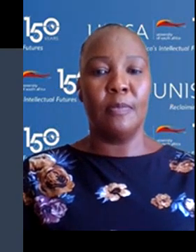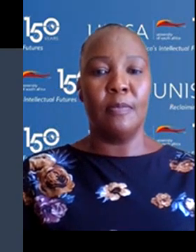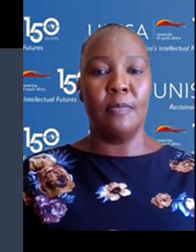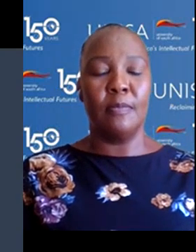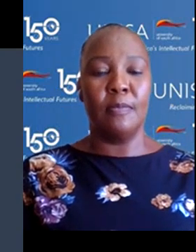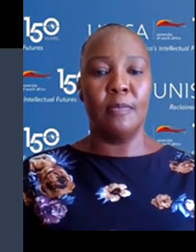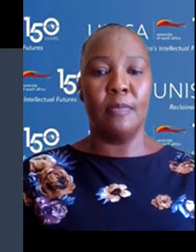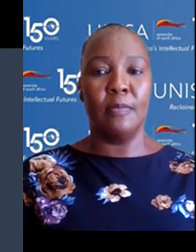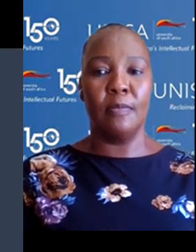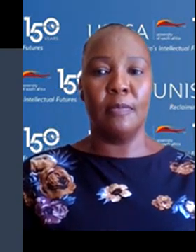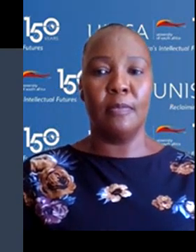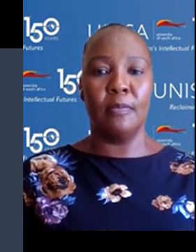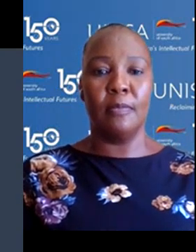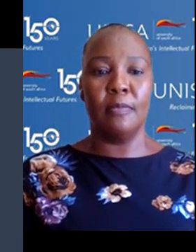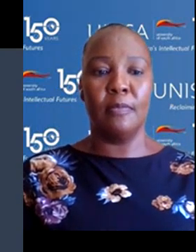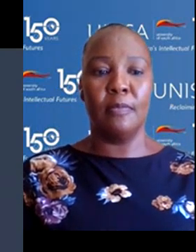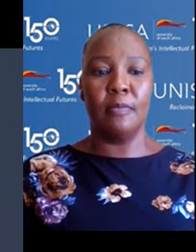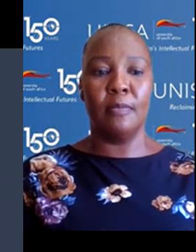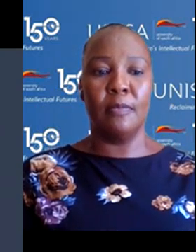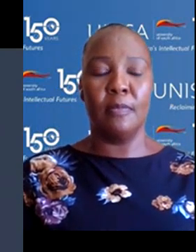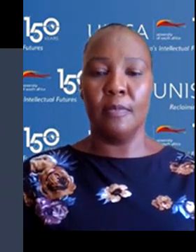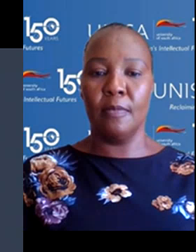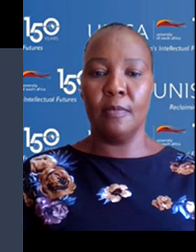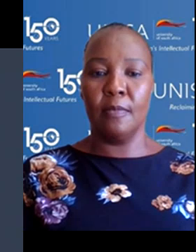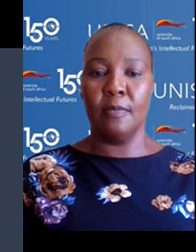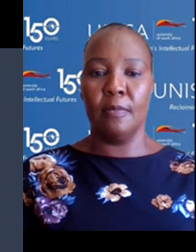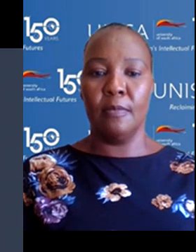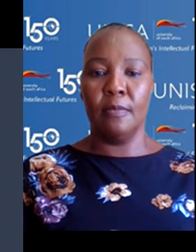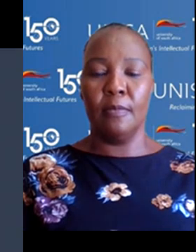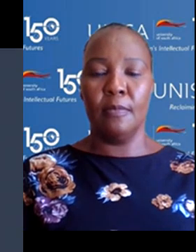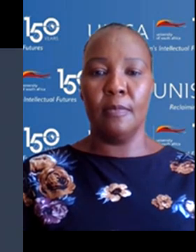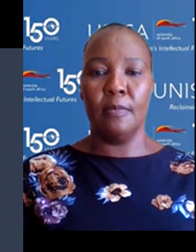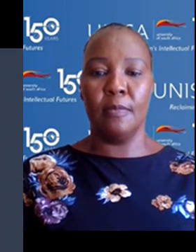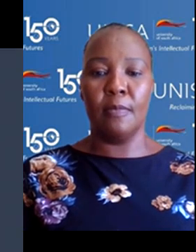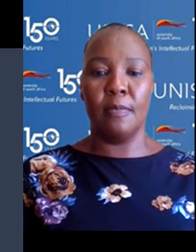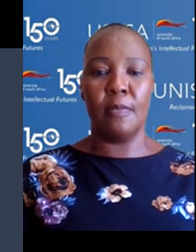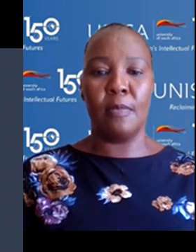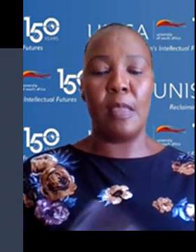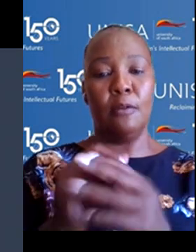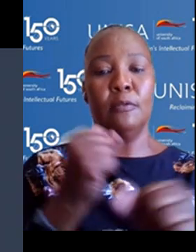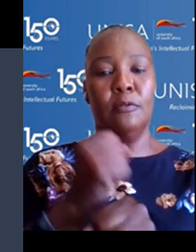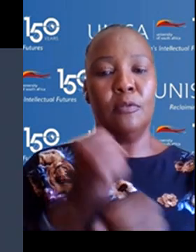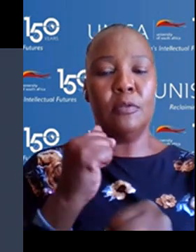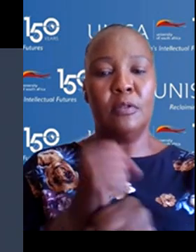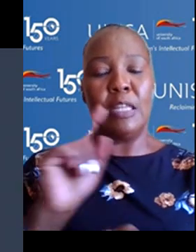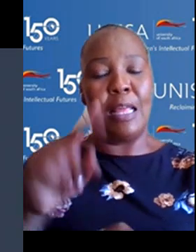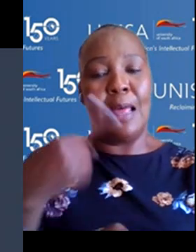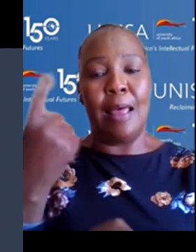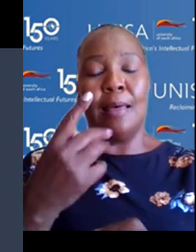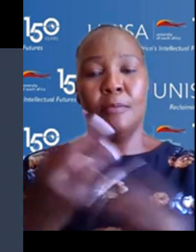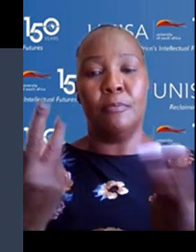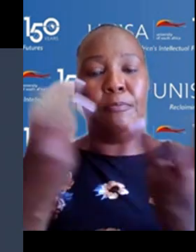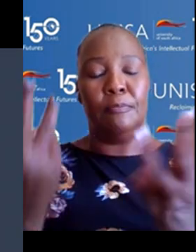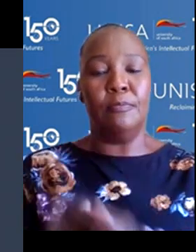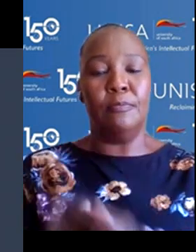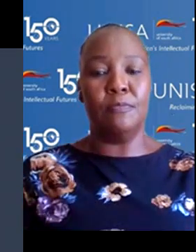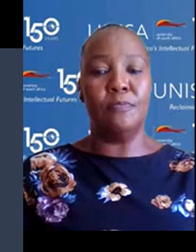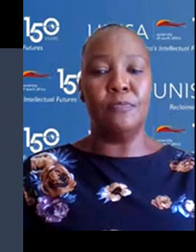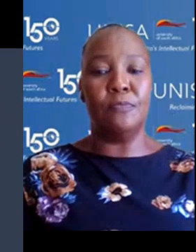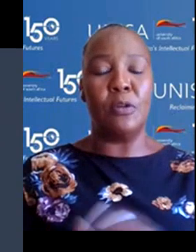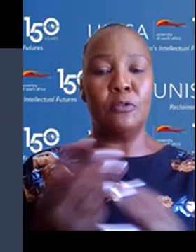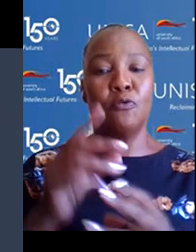anywhere? OneDrive can help. OneDrive supports more than 270 file types. Create a file on your